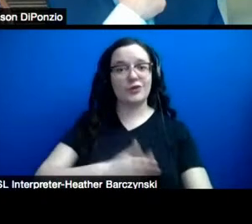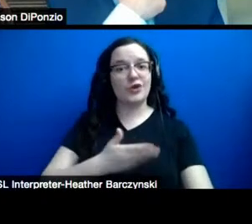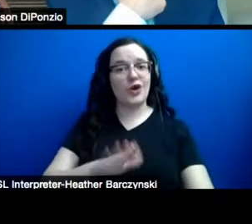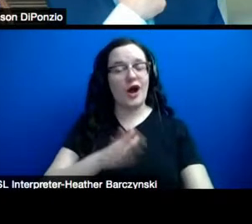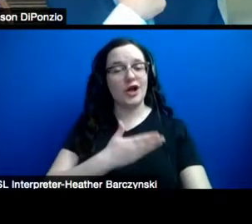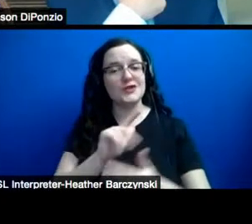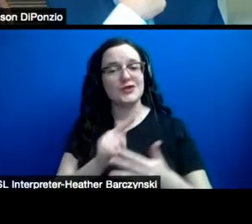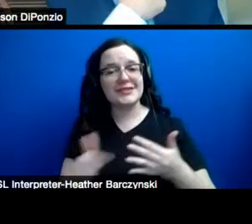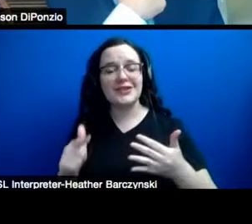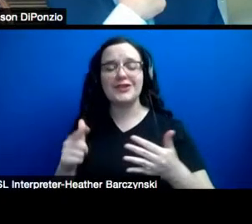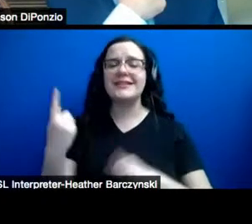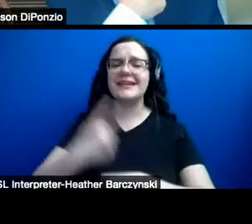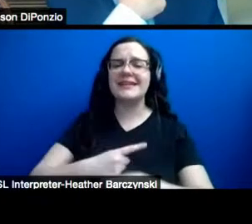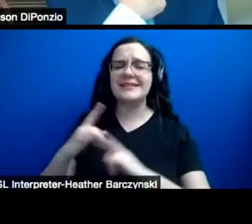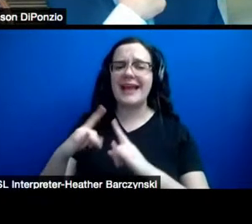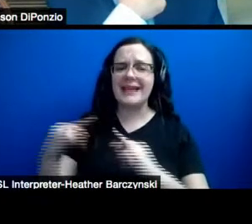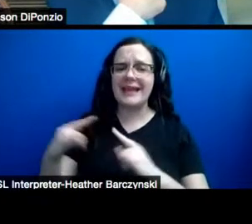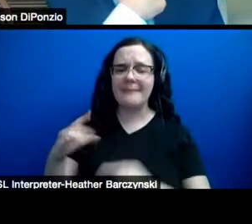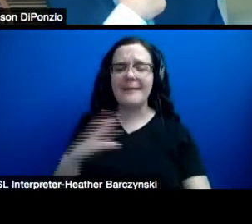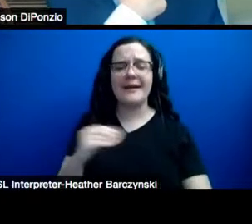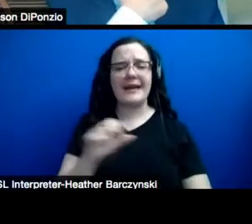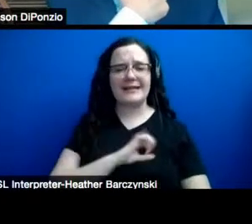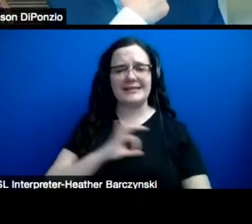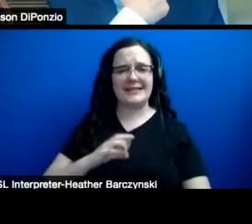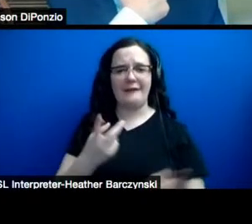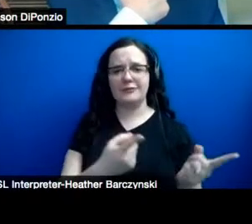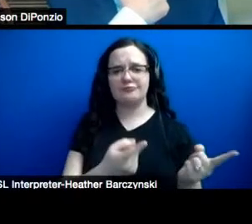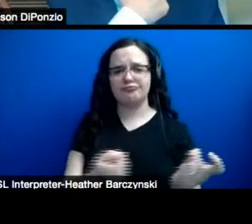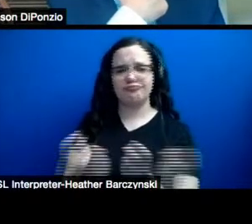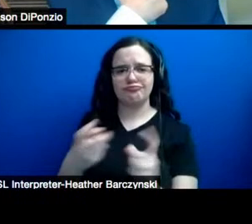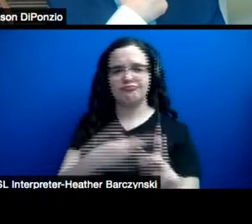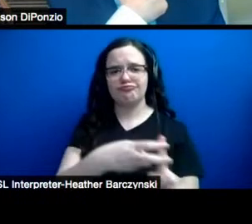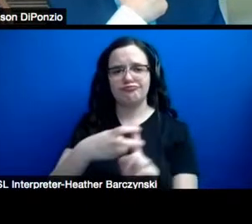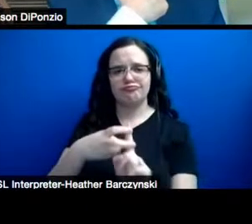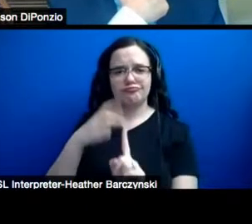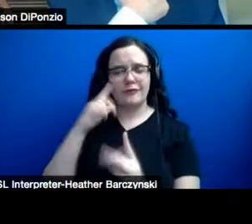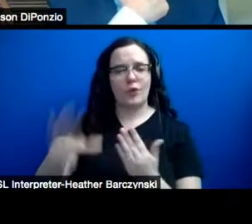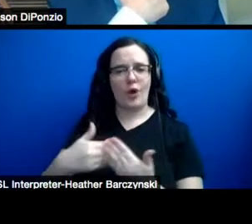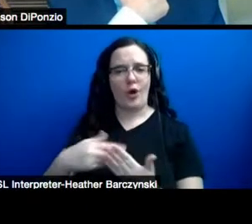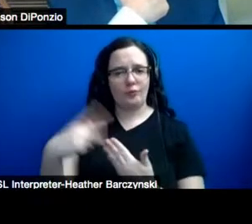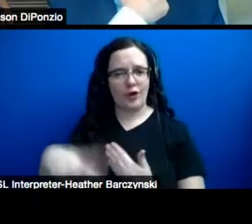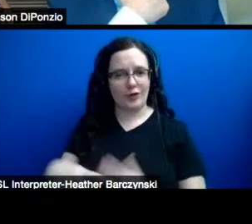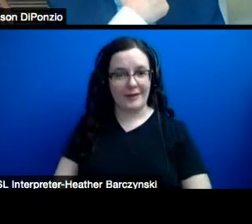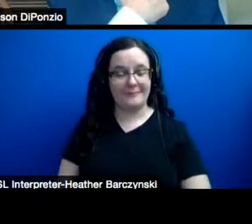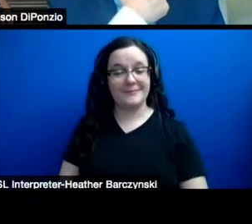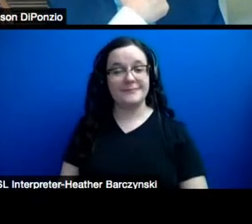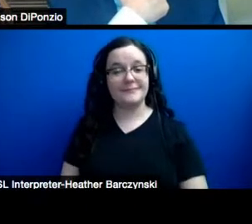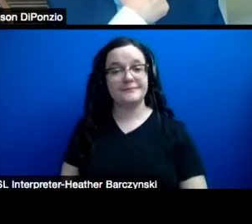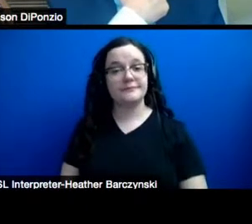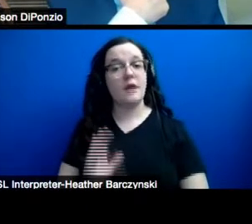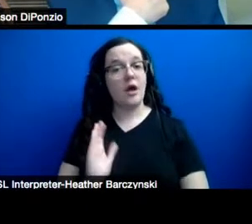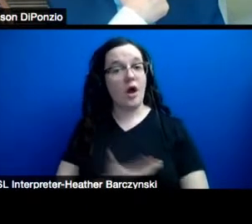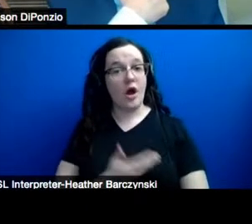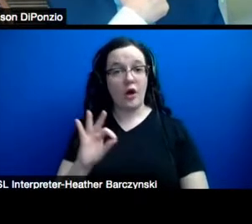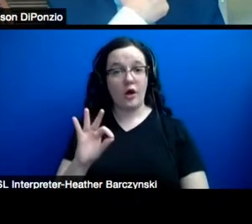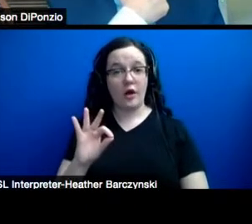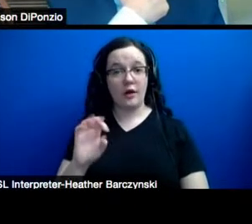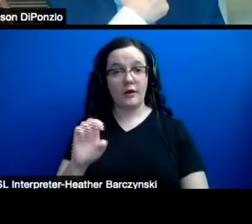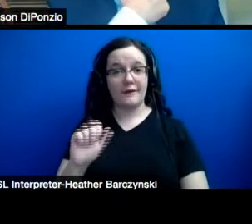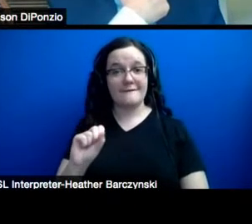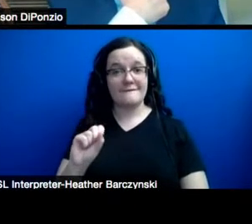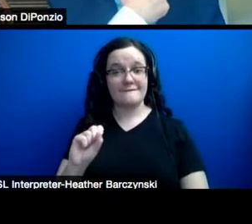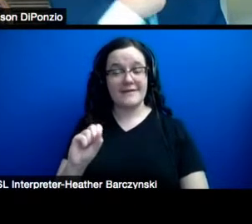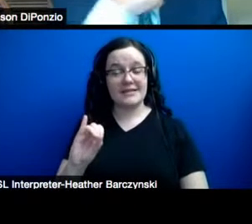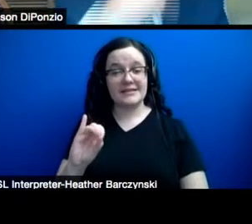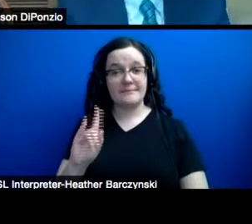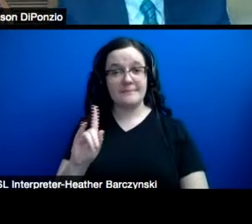and staff recruitment for all of those programs. Our feasibility study work also continues.